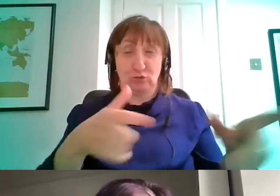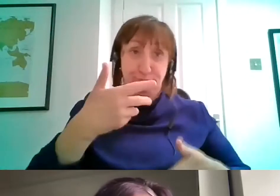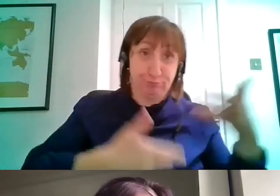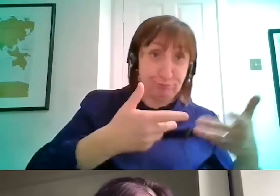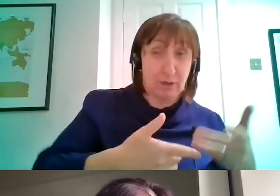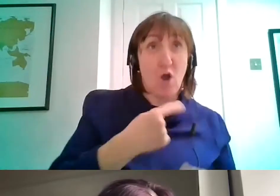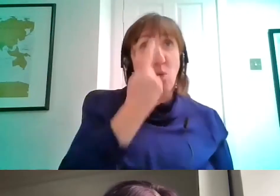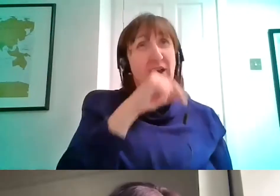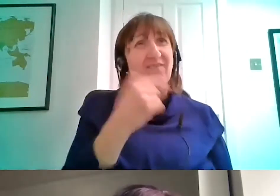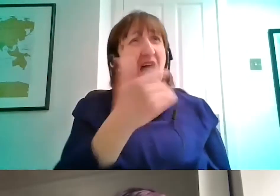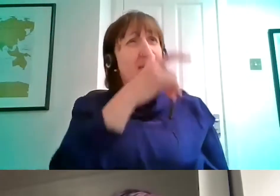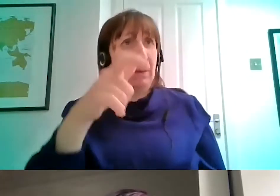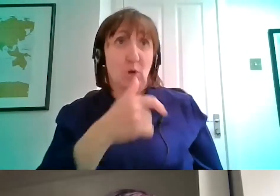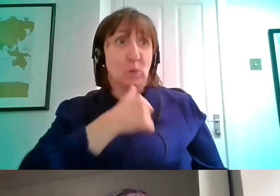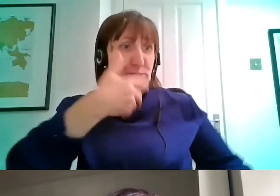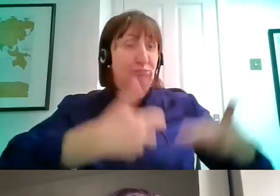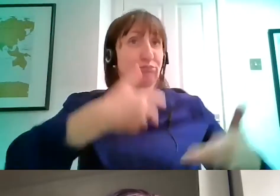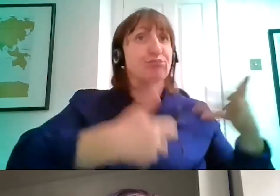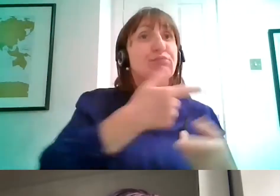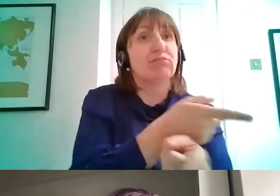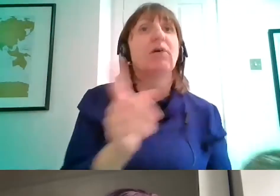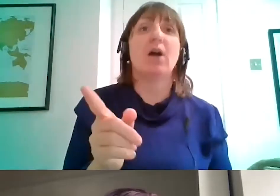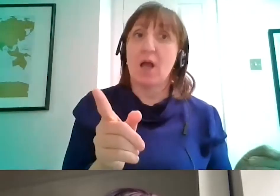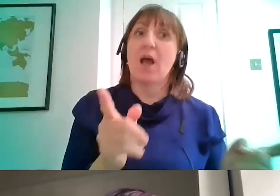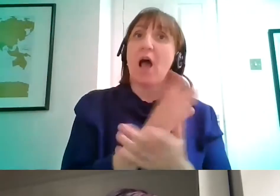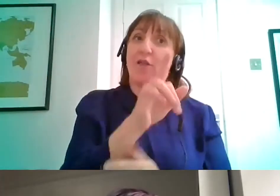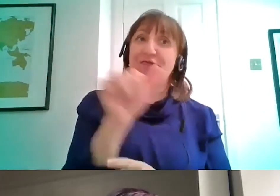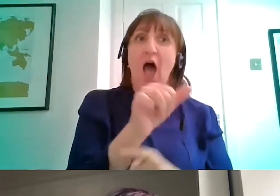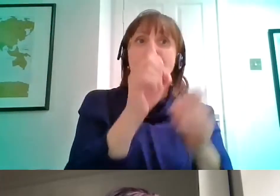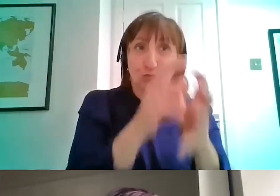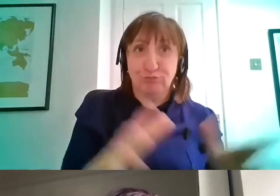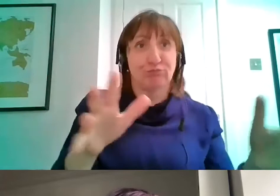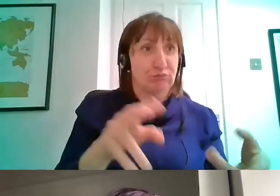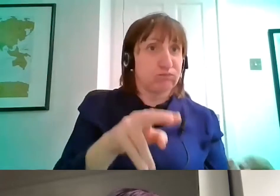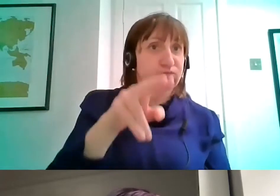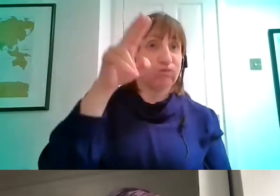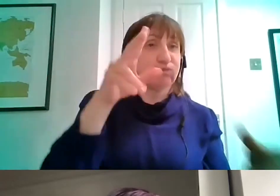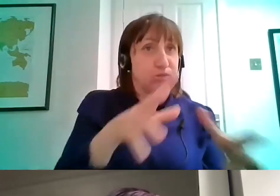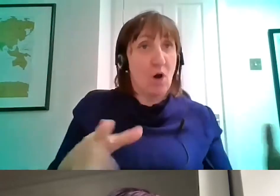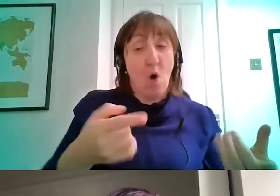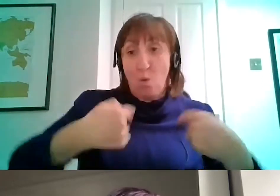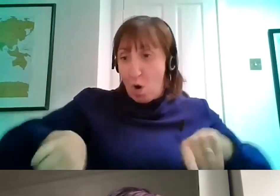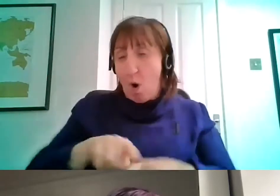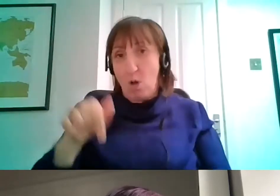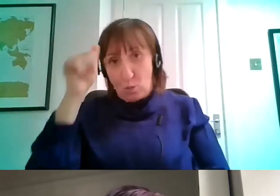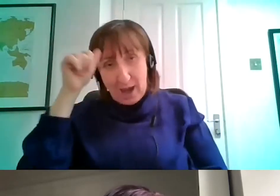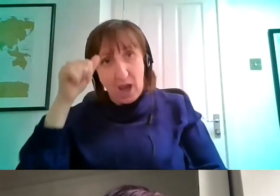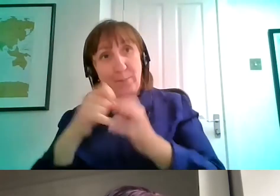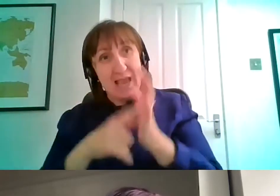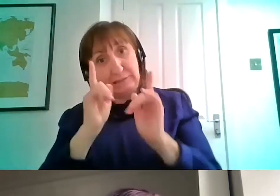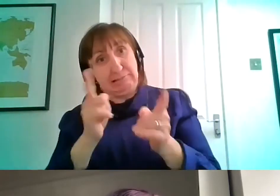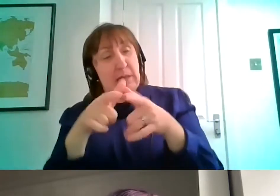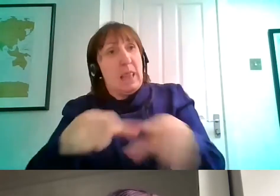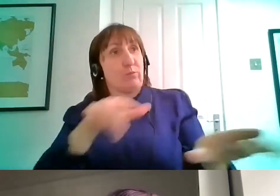believe, 1 in 5 people, and that should grow, and that we should all become much more aware of BSL as a language.